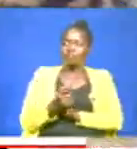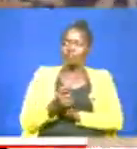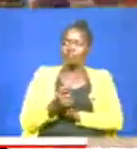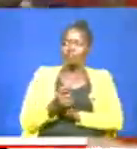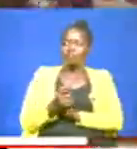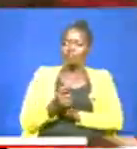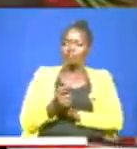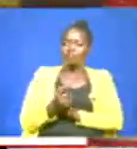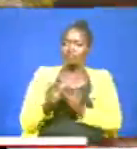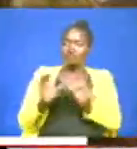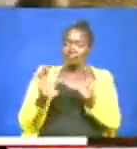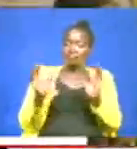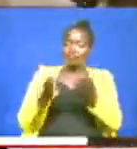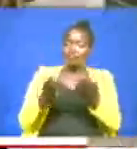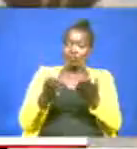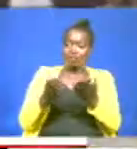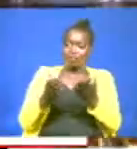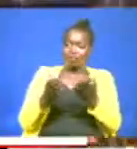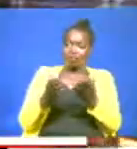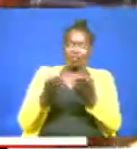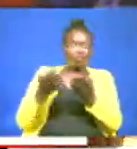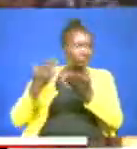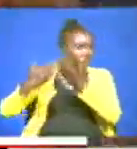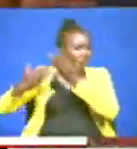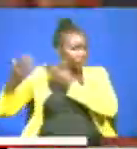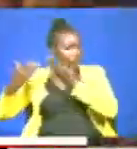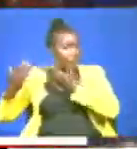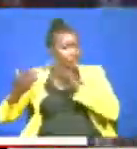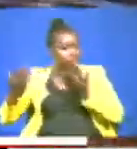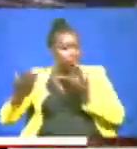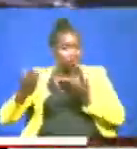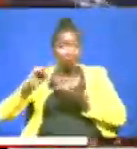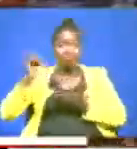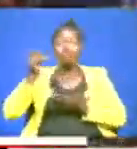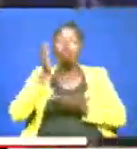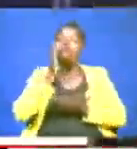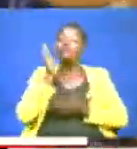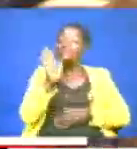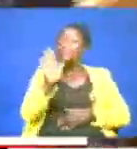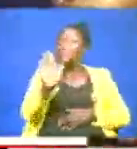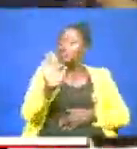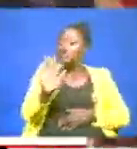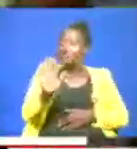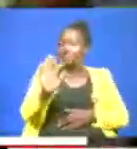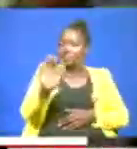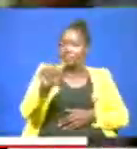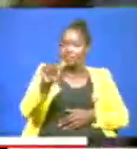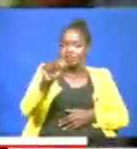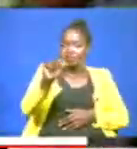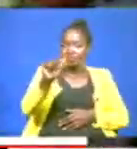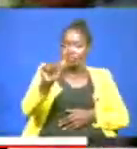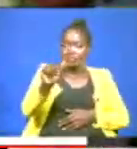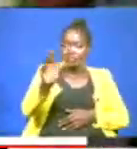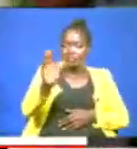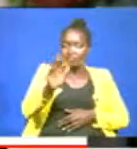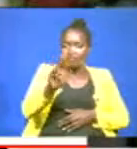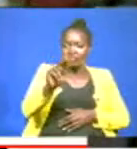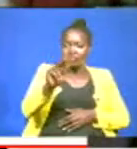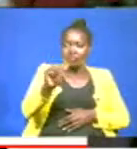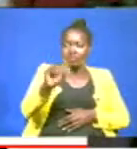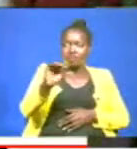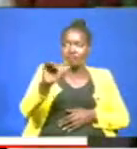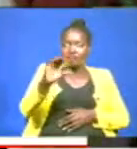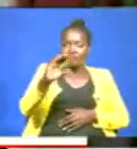The communities trace their lineage to Kenya, where their mother, Atta Nayeche, originated before they relocated